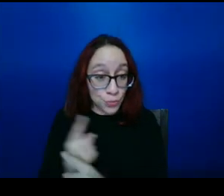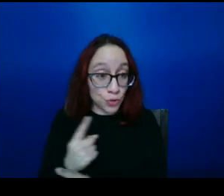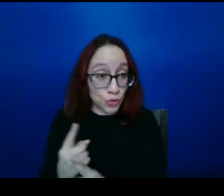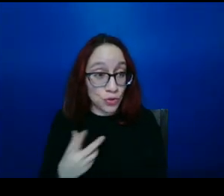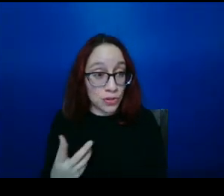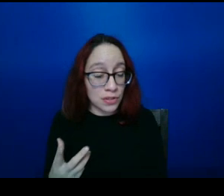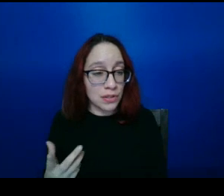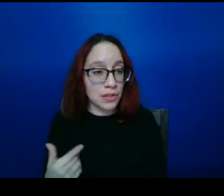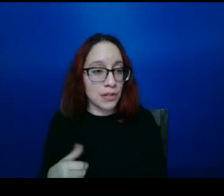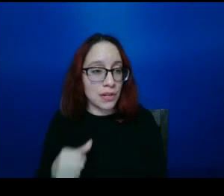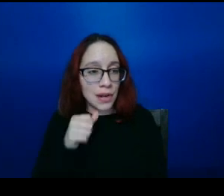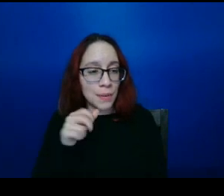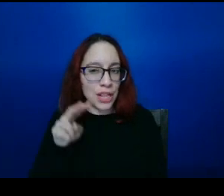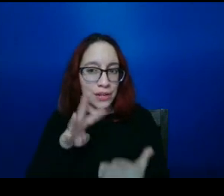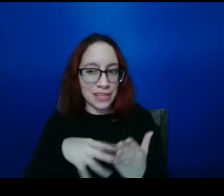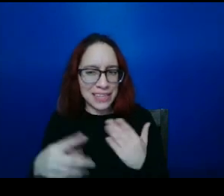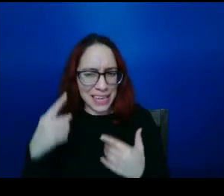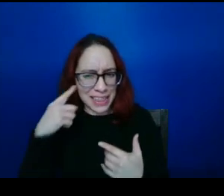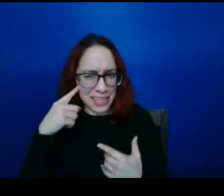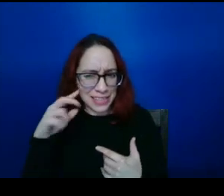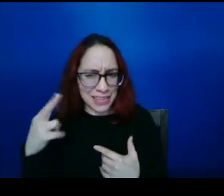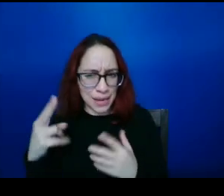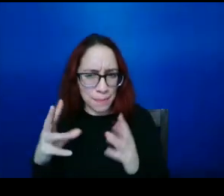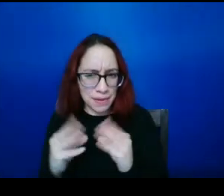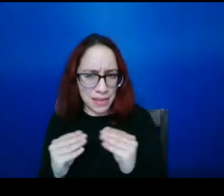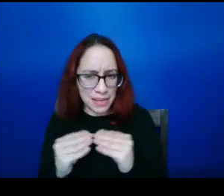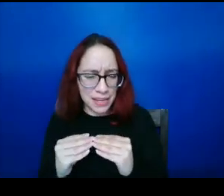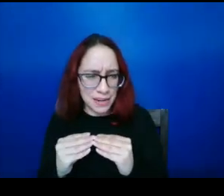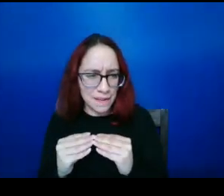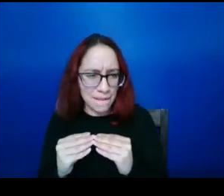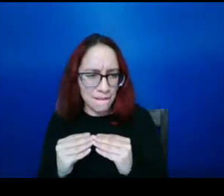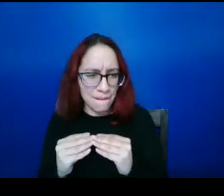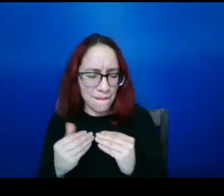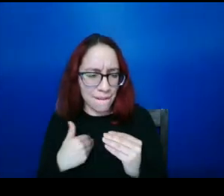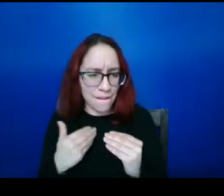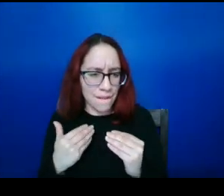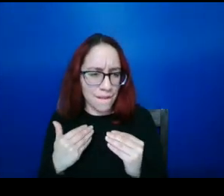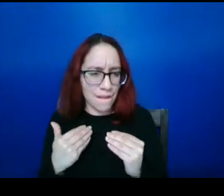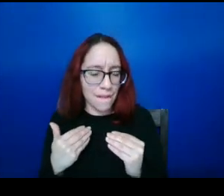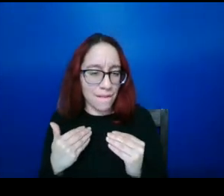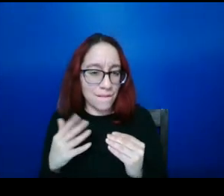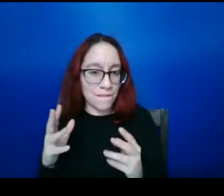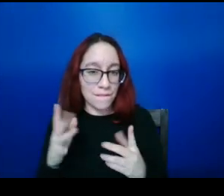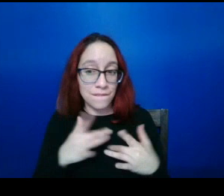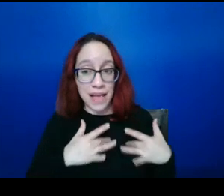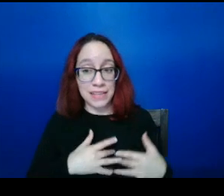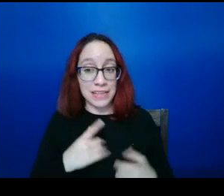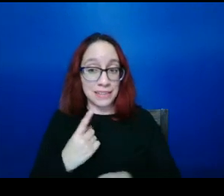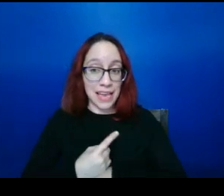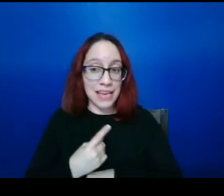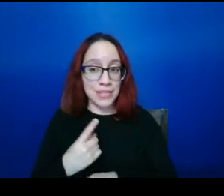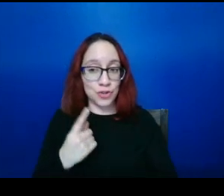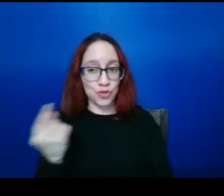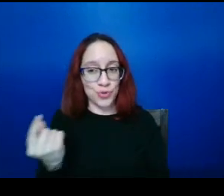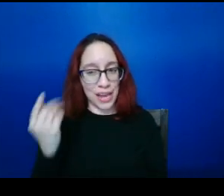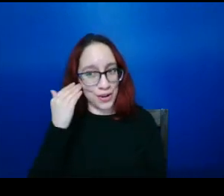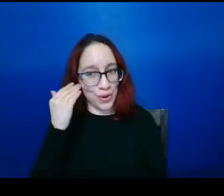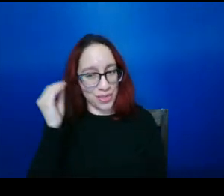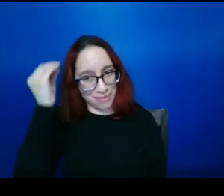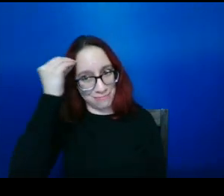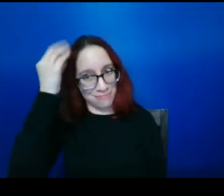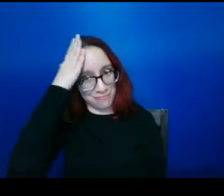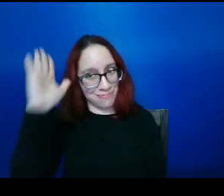heard. I'm not looking at a calendar. I believe that's the second meeting in February. Can we please double check so we have this proper? Because Valentine's Day is a Tuesday. Second meeting. I know that. Conflict that